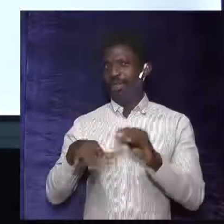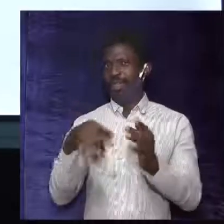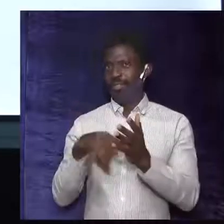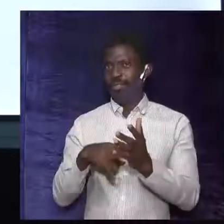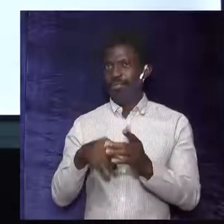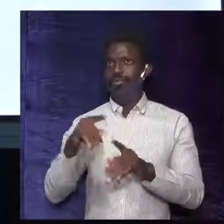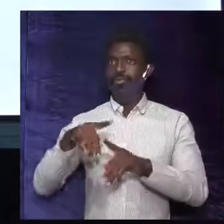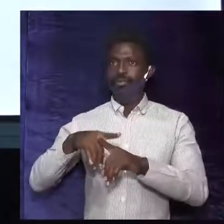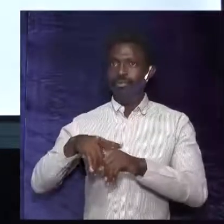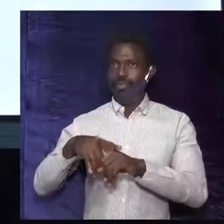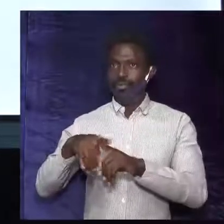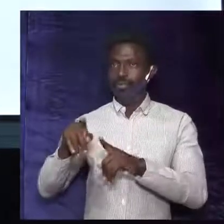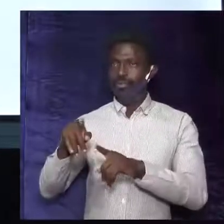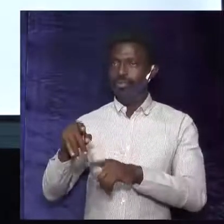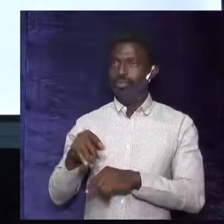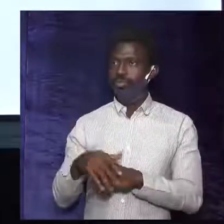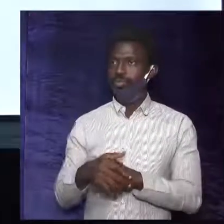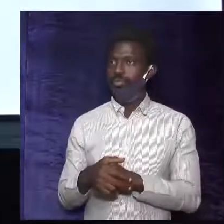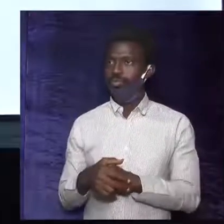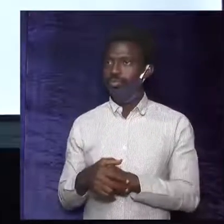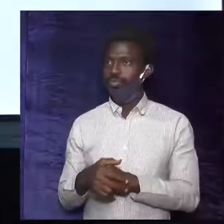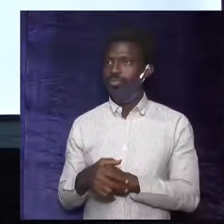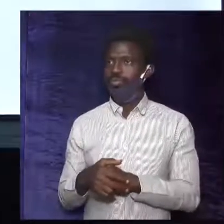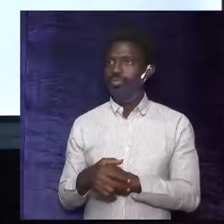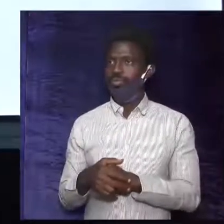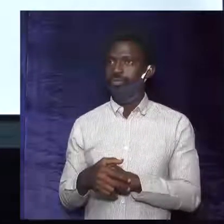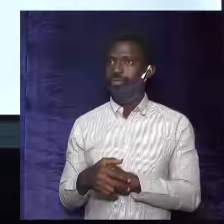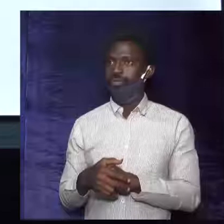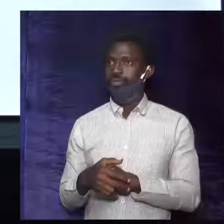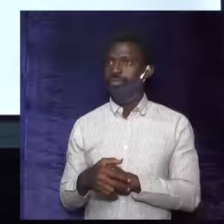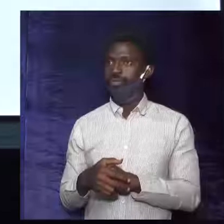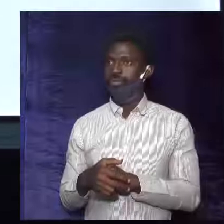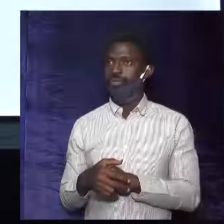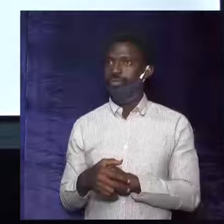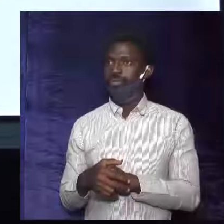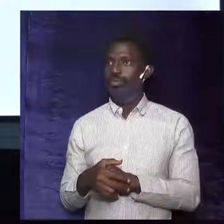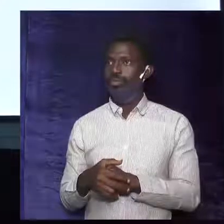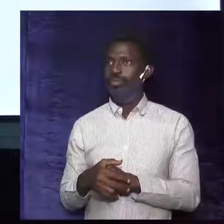lot smaller than this. But, I mean, this is a point.